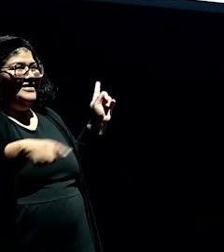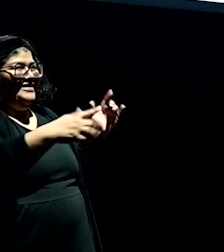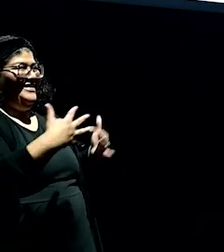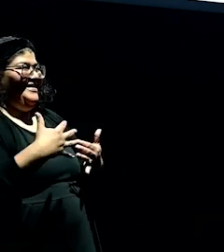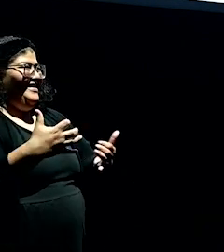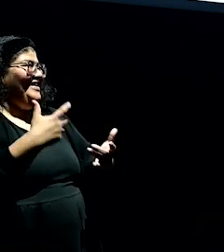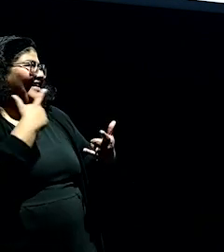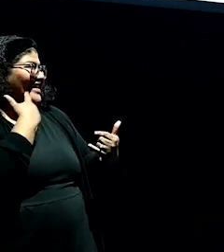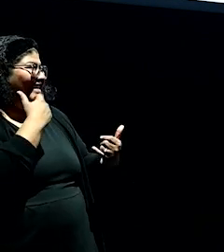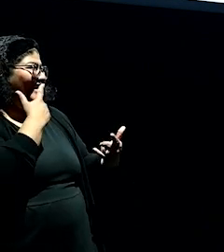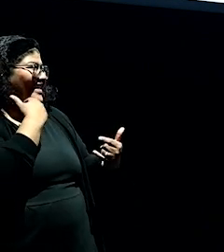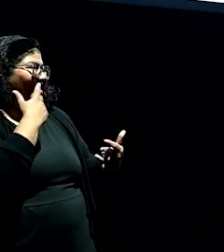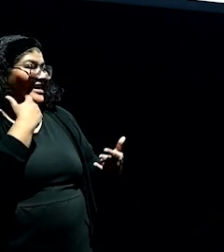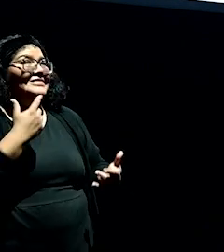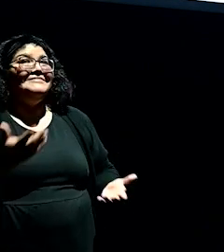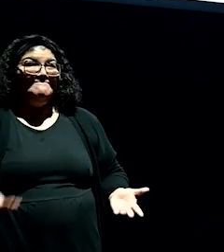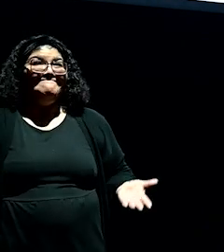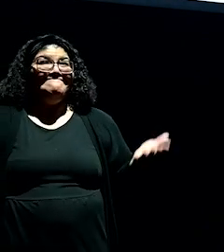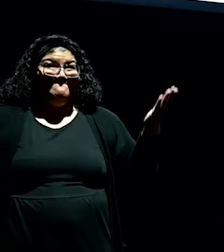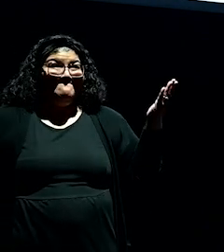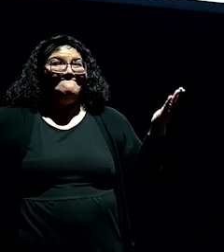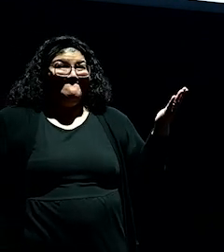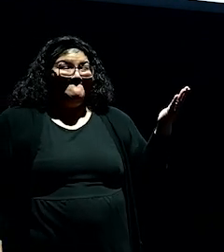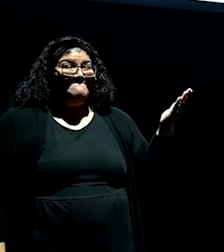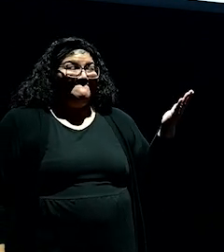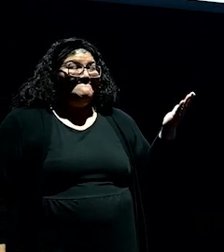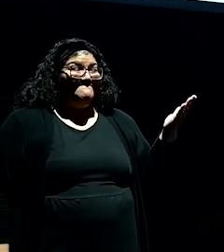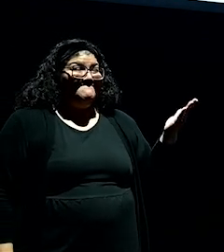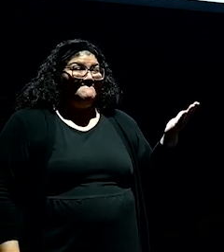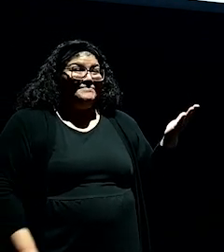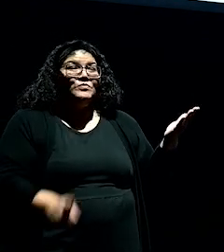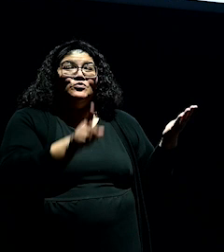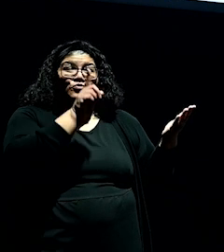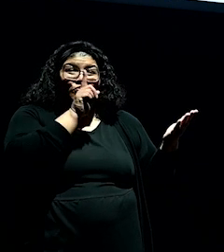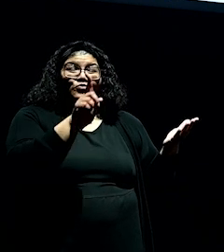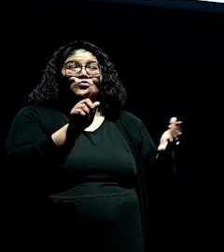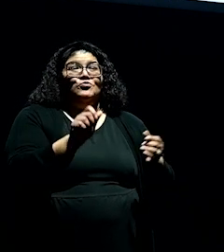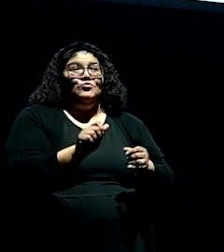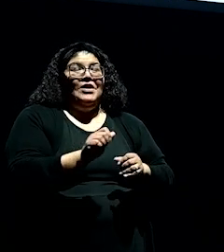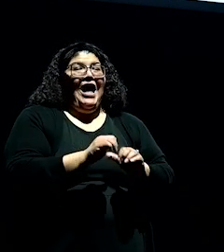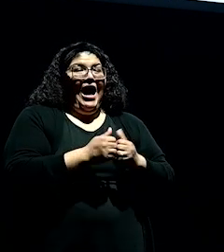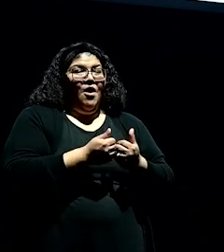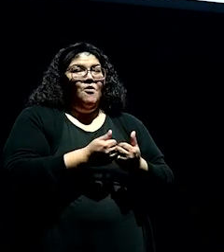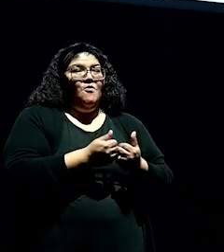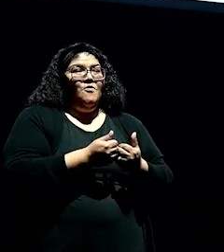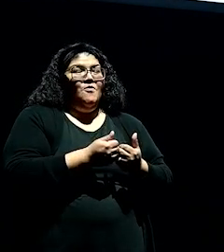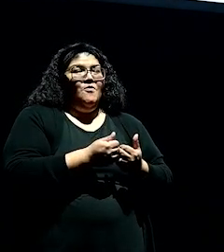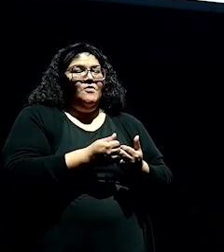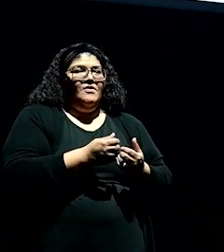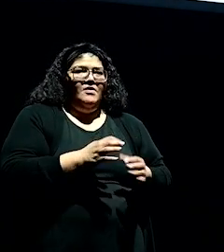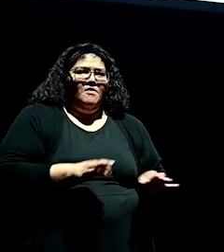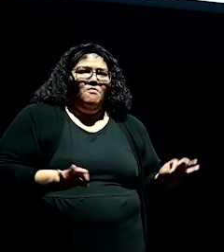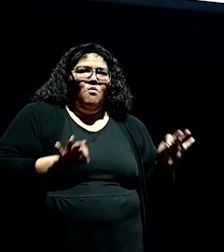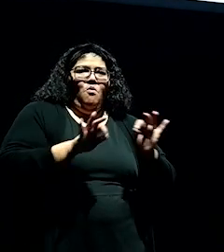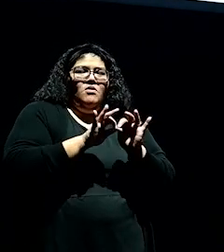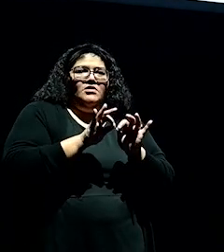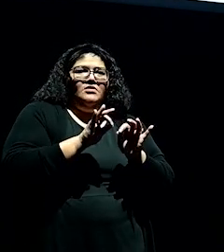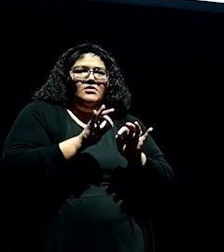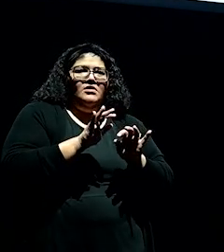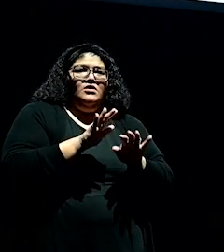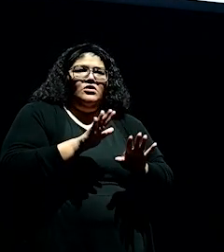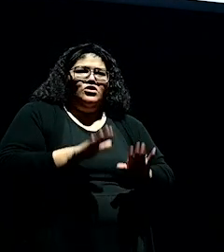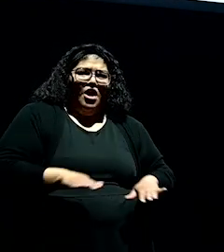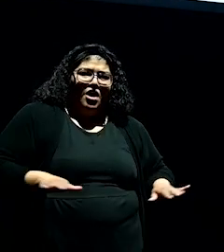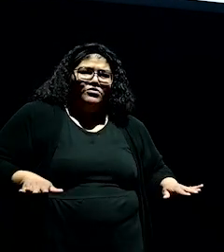is truly, this is how meaningful those early stories were. They